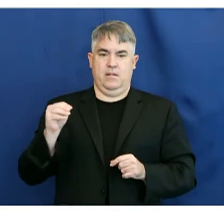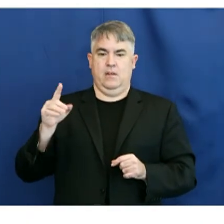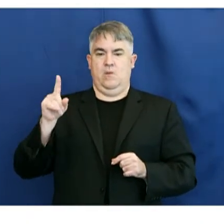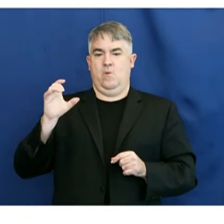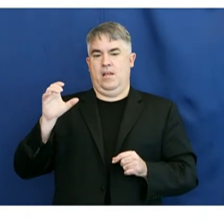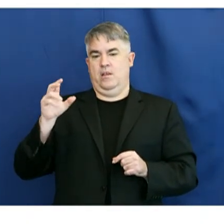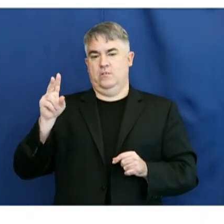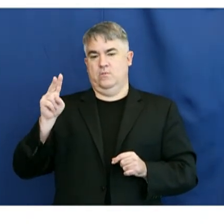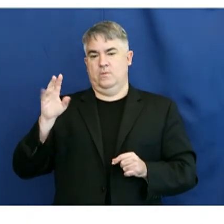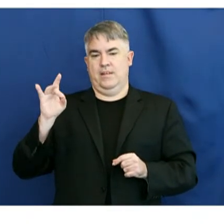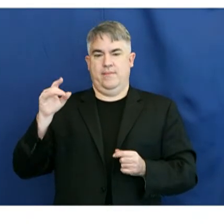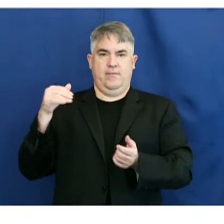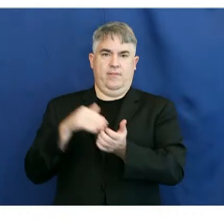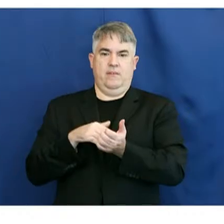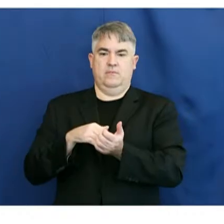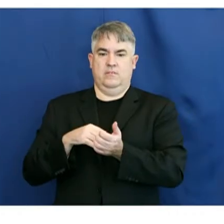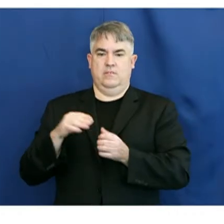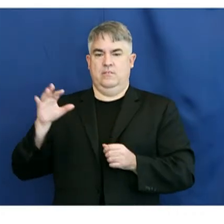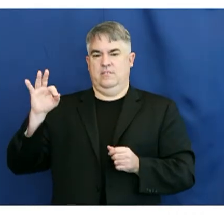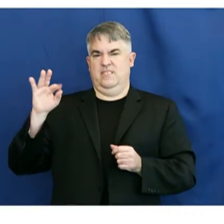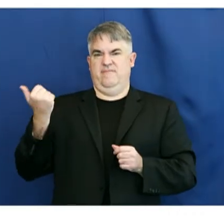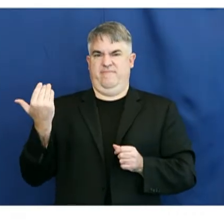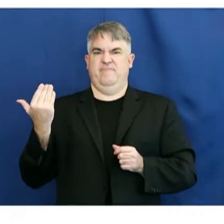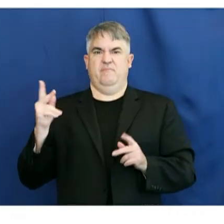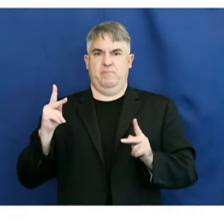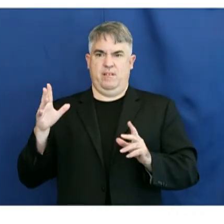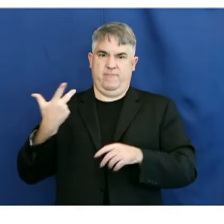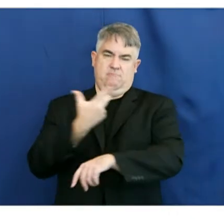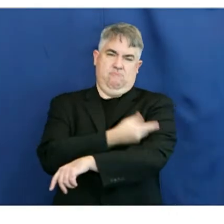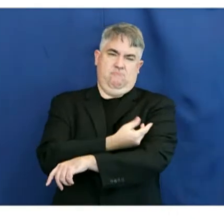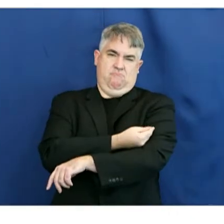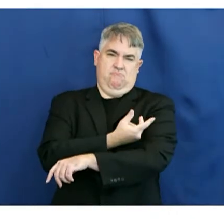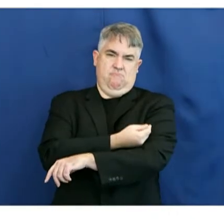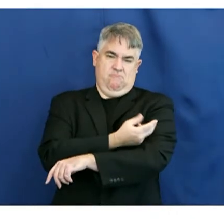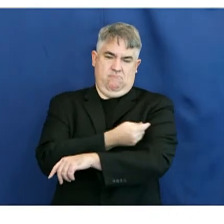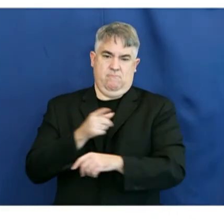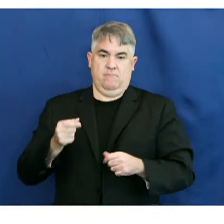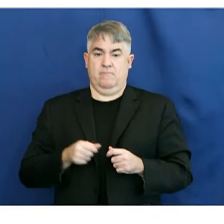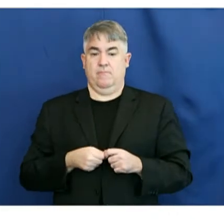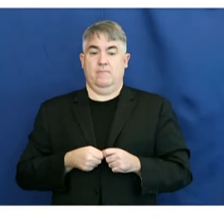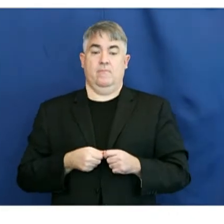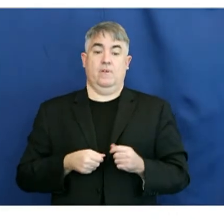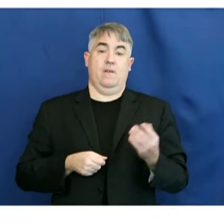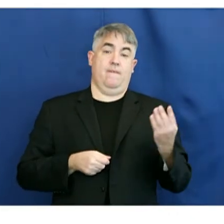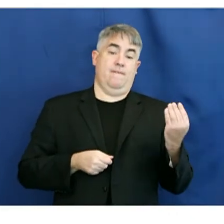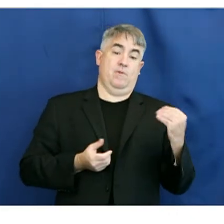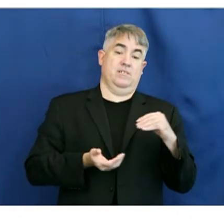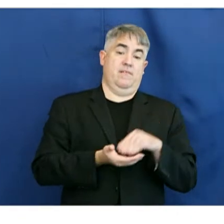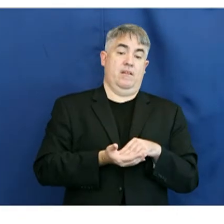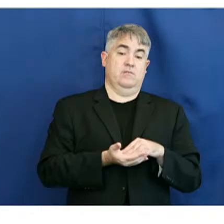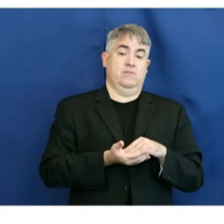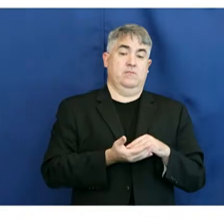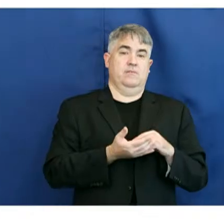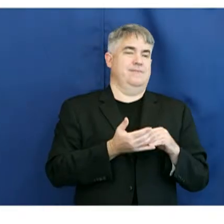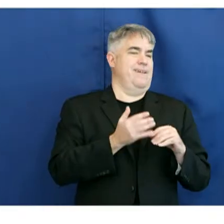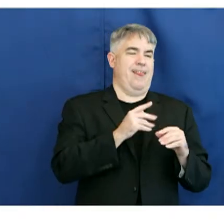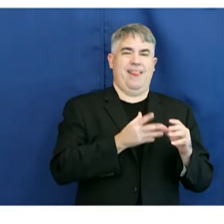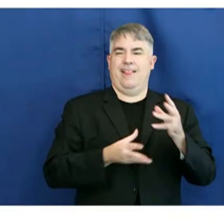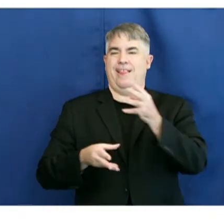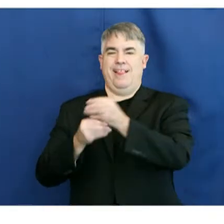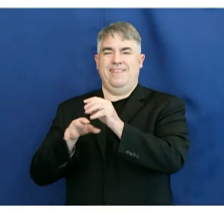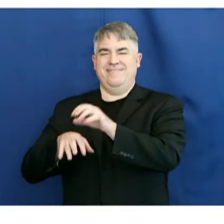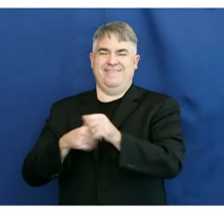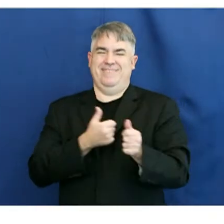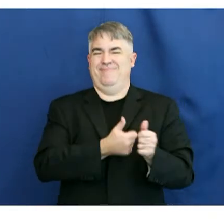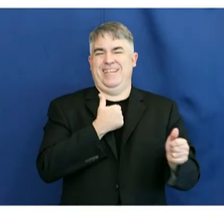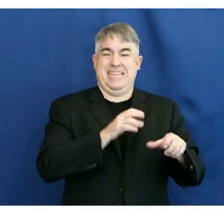1,128,915 administered. You see almost 14,000 there, pending documentation to be entered, and a fairly significant number of